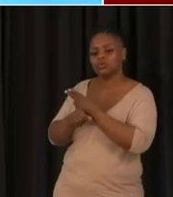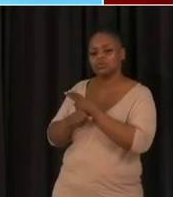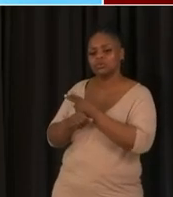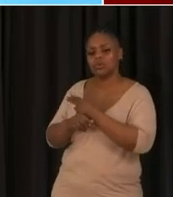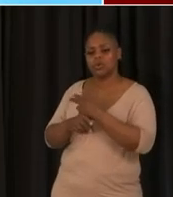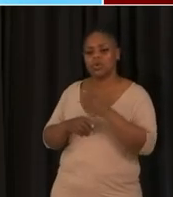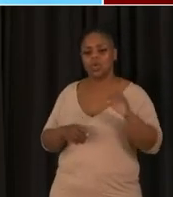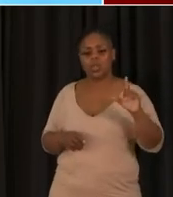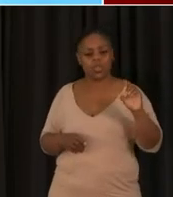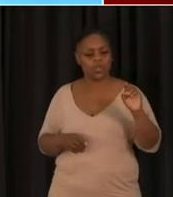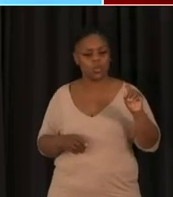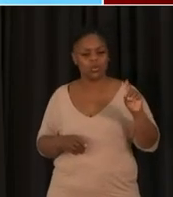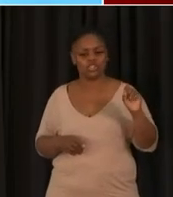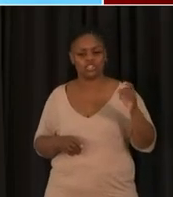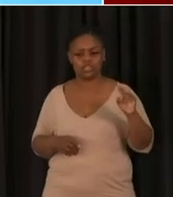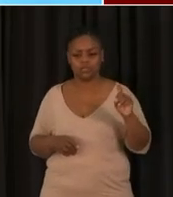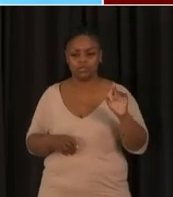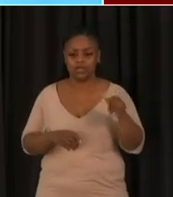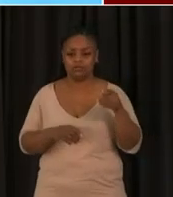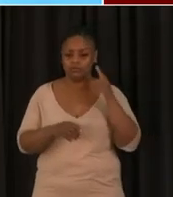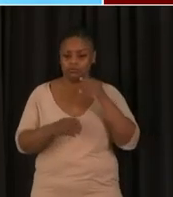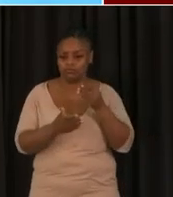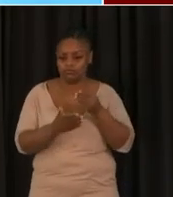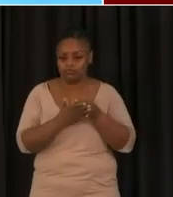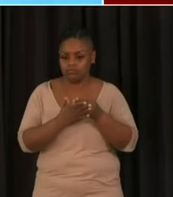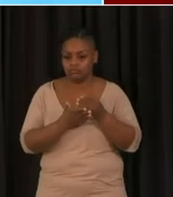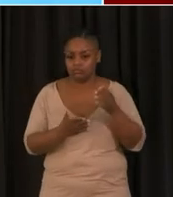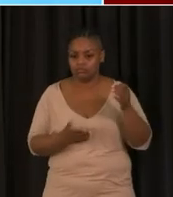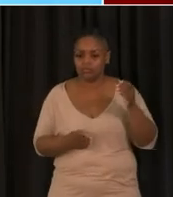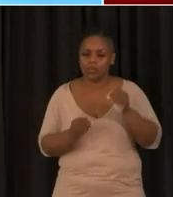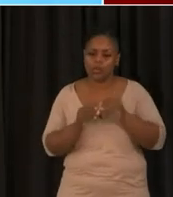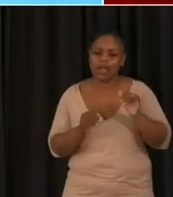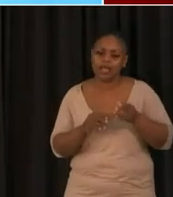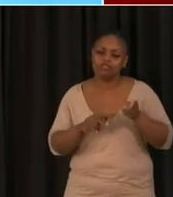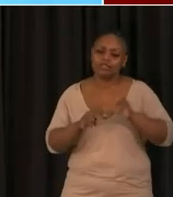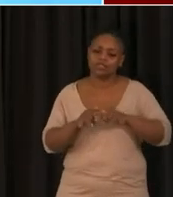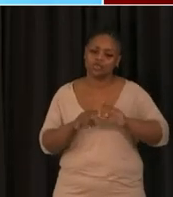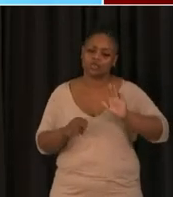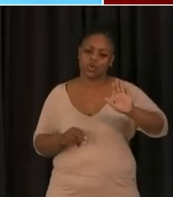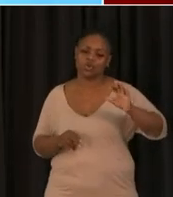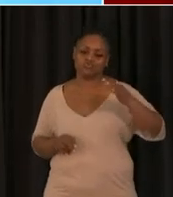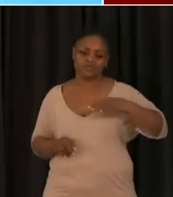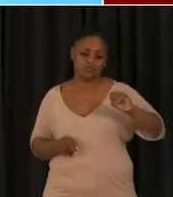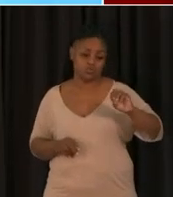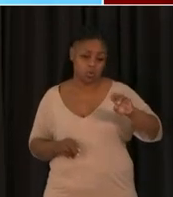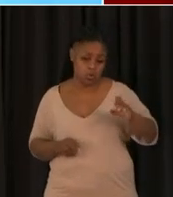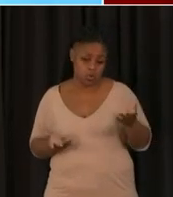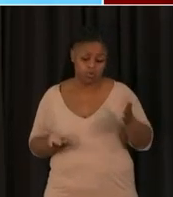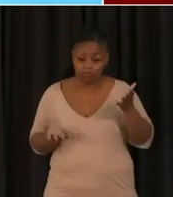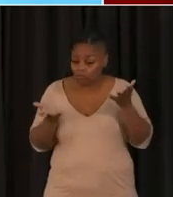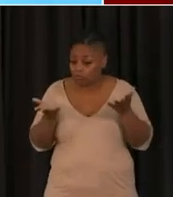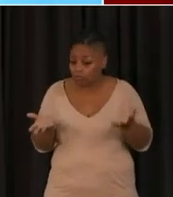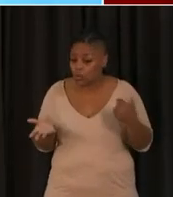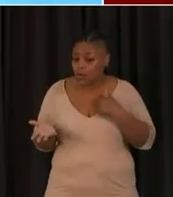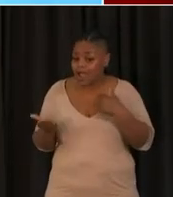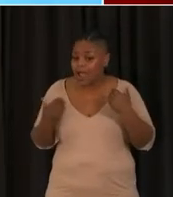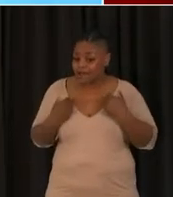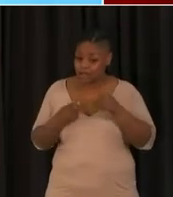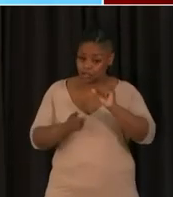additional protections for borrowers and renters. So as was mentioned, D.C. already implemented protections for mortgage and student loan